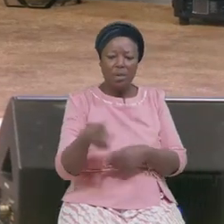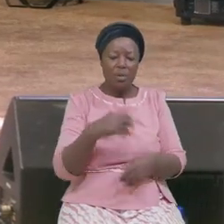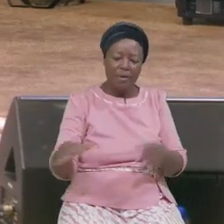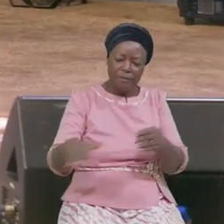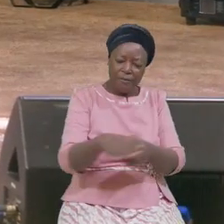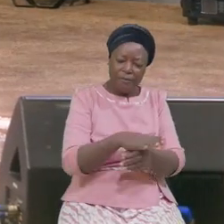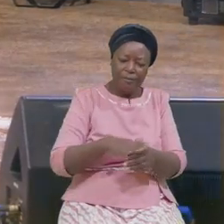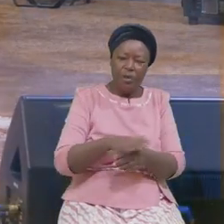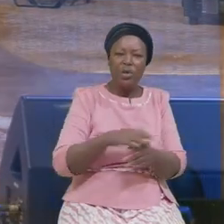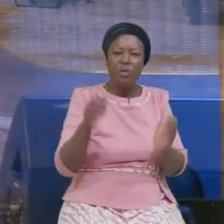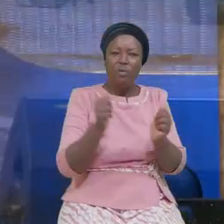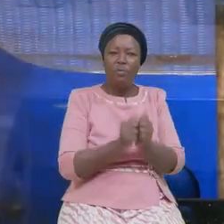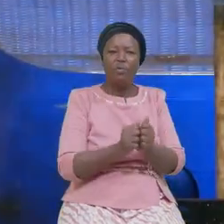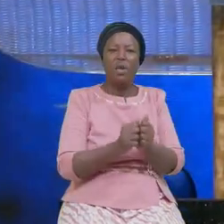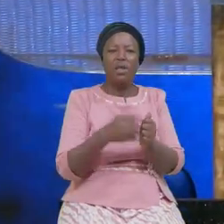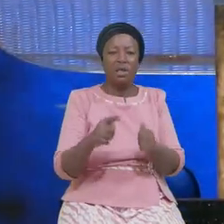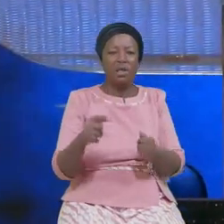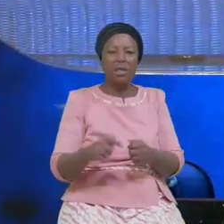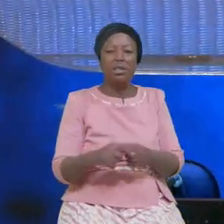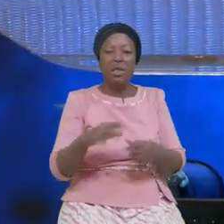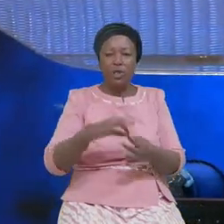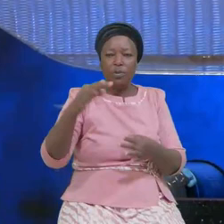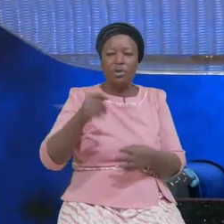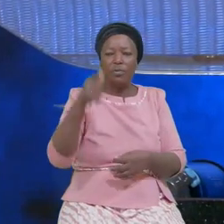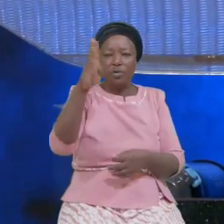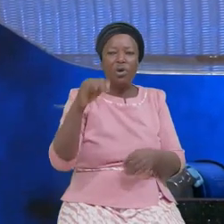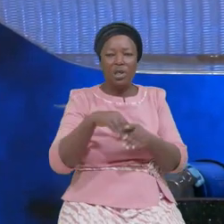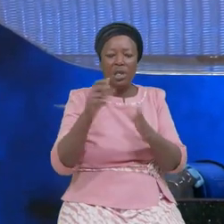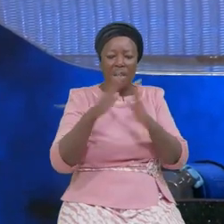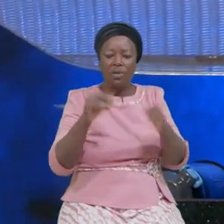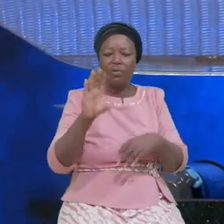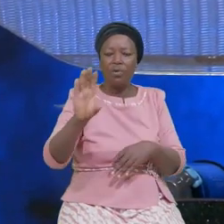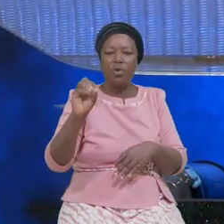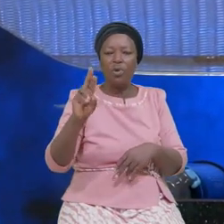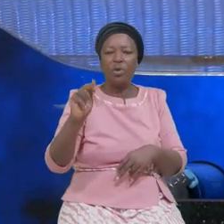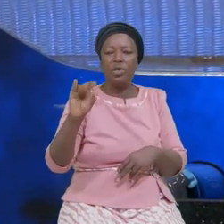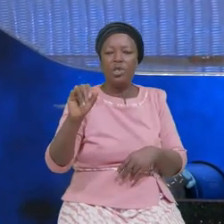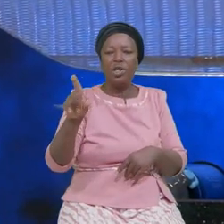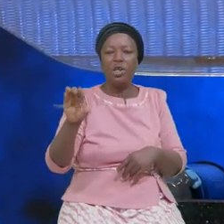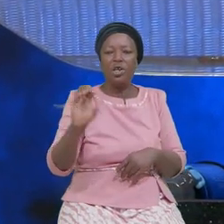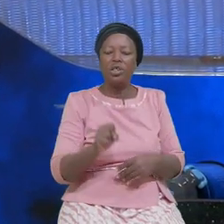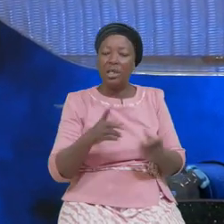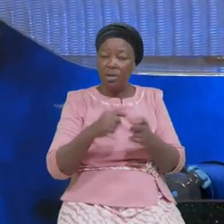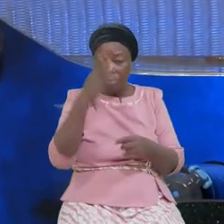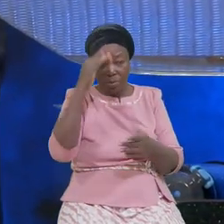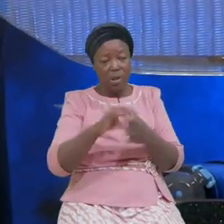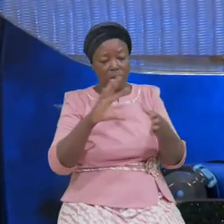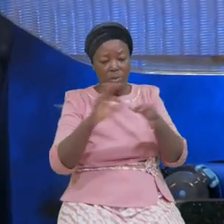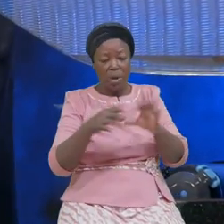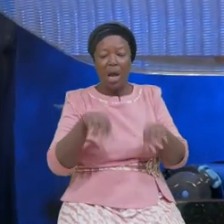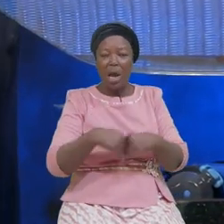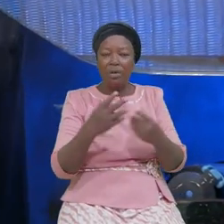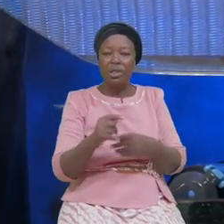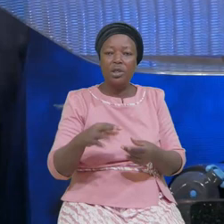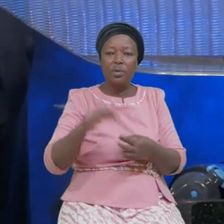house, Spirit of God in the house of Cornelius. You know the story, how the Spirit of God came upon